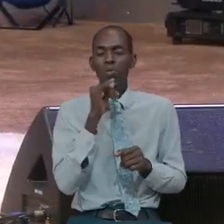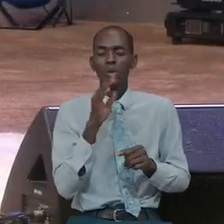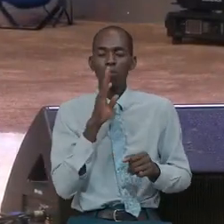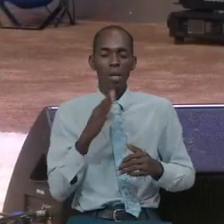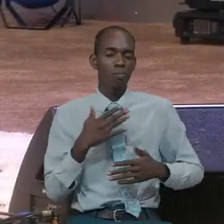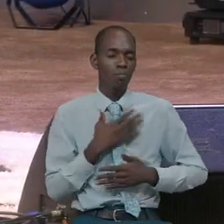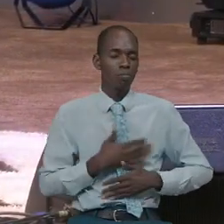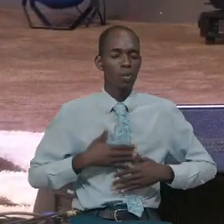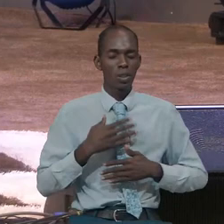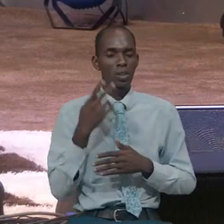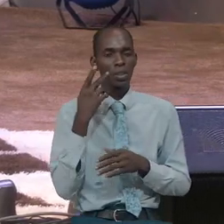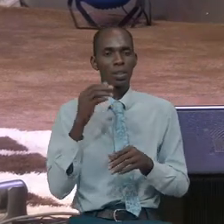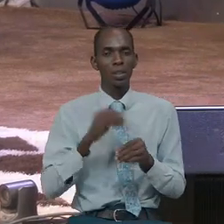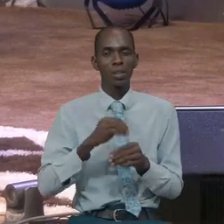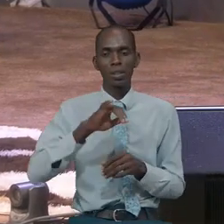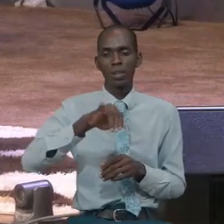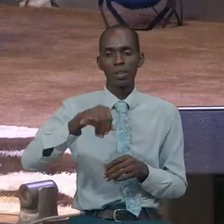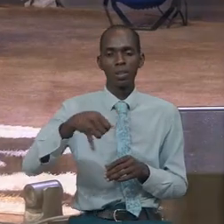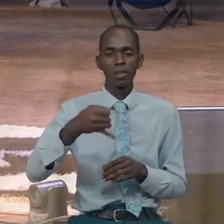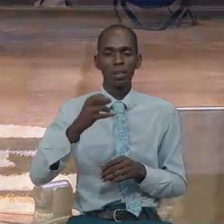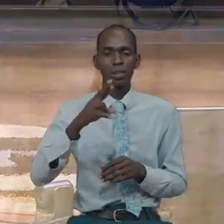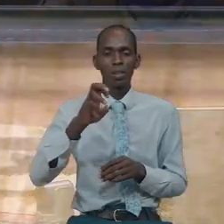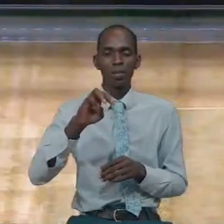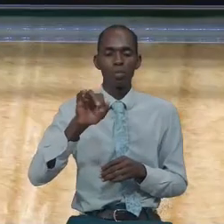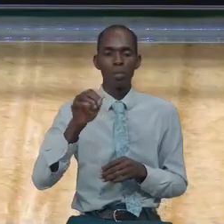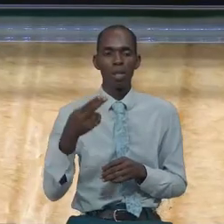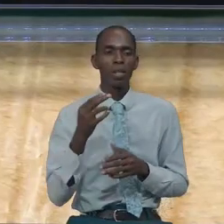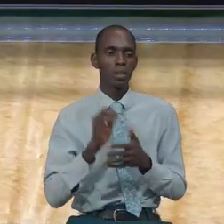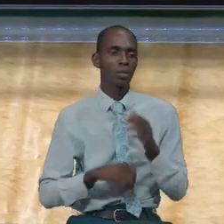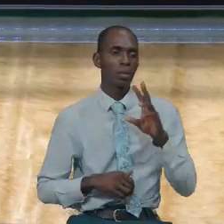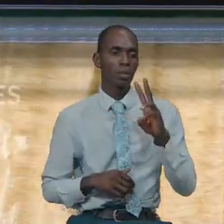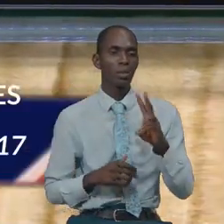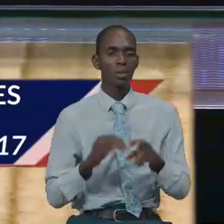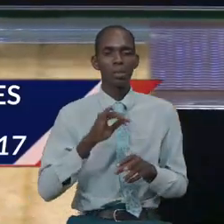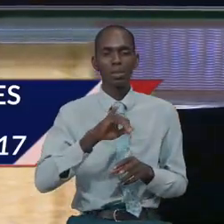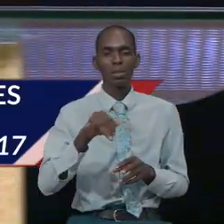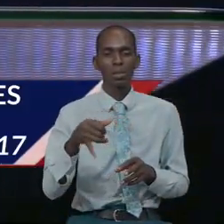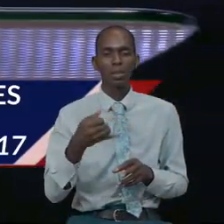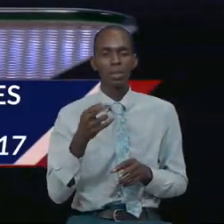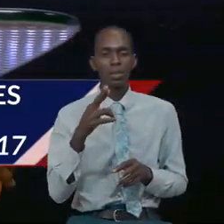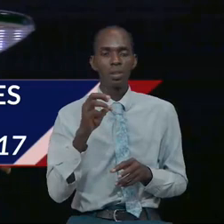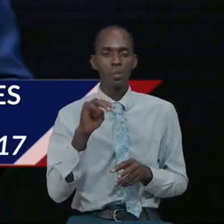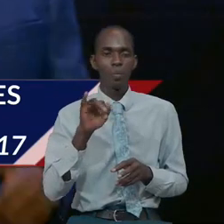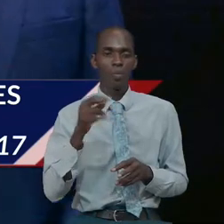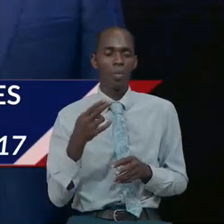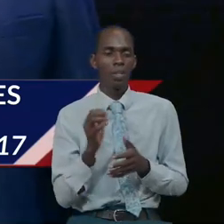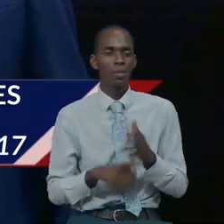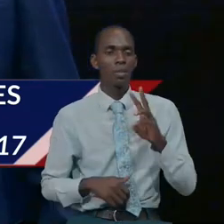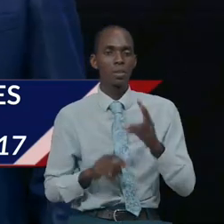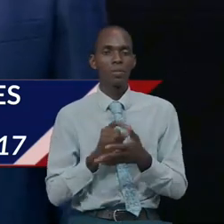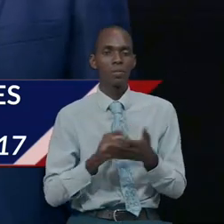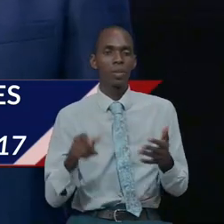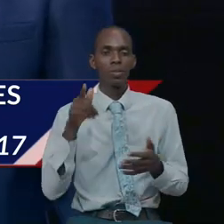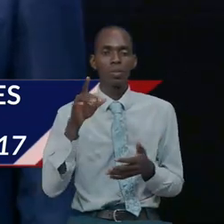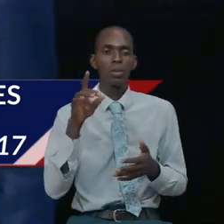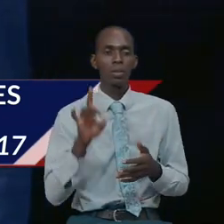at Jeremiah chapter 6, reading from verse 28. Jeremiah chapter 6, verse 28.